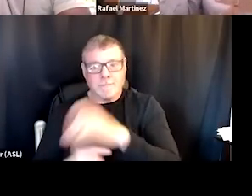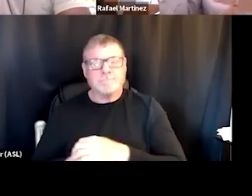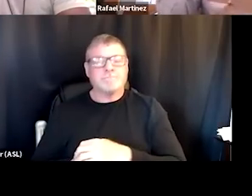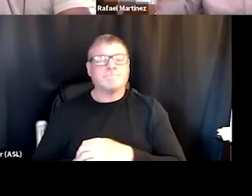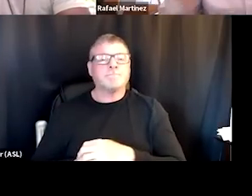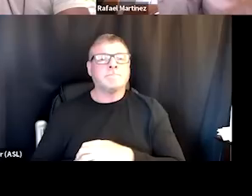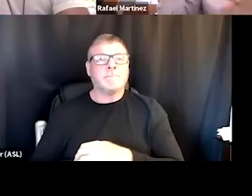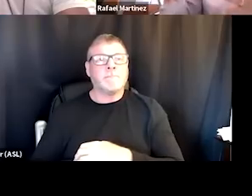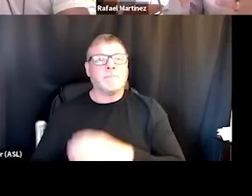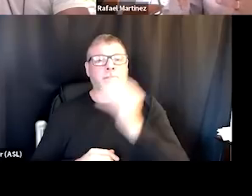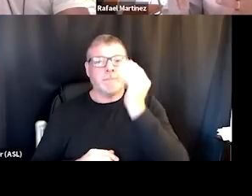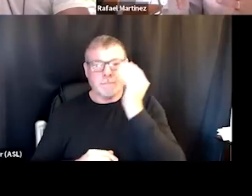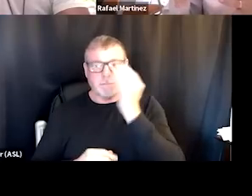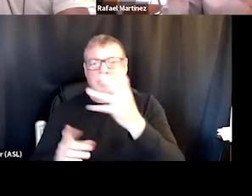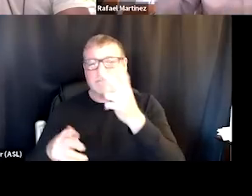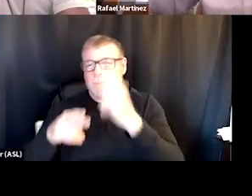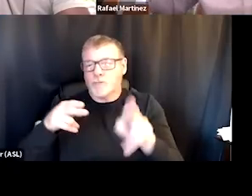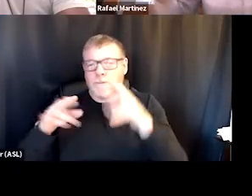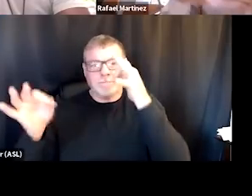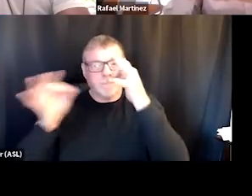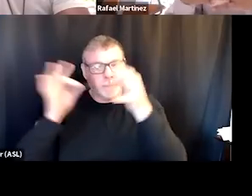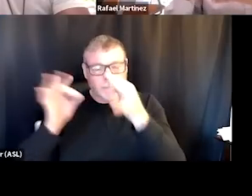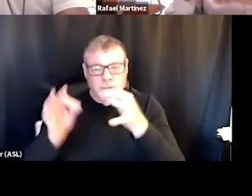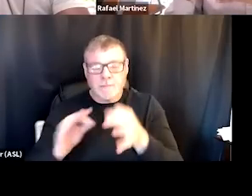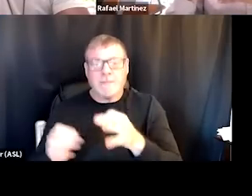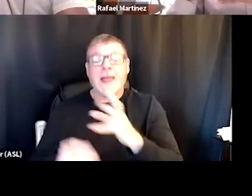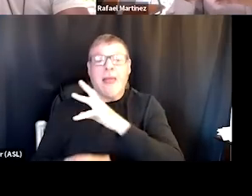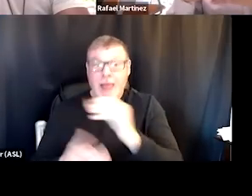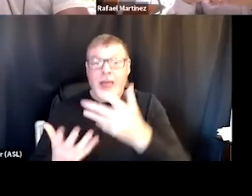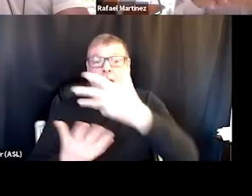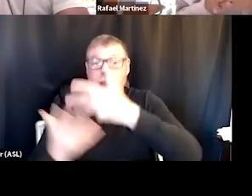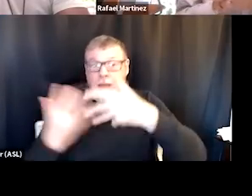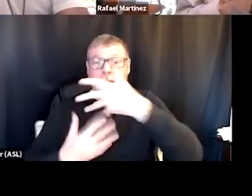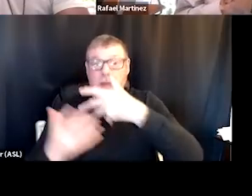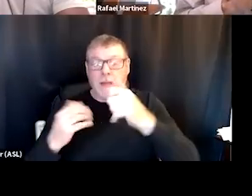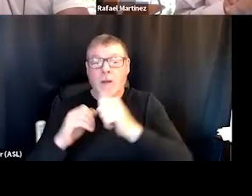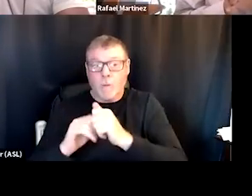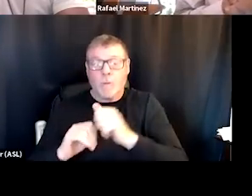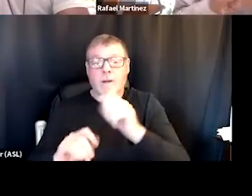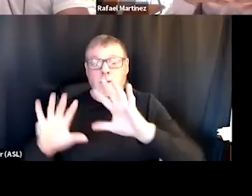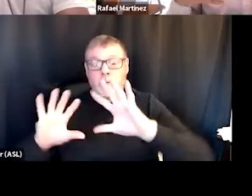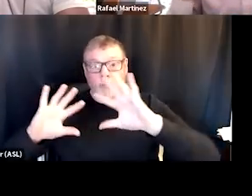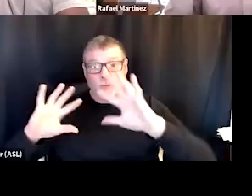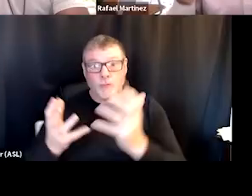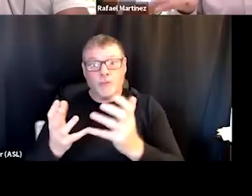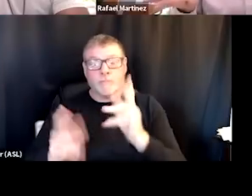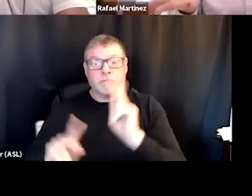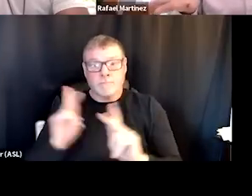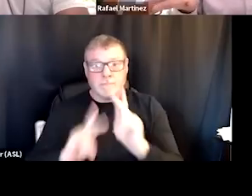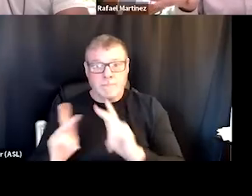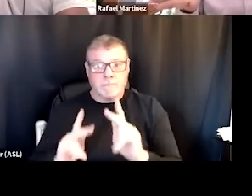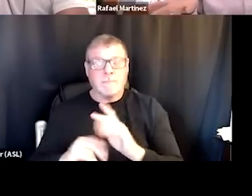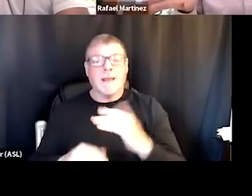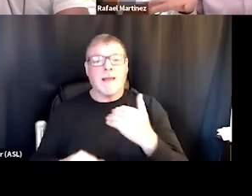They're giving us a brief description of what's going on, and they're engaging with that group of what Circle the